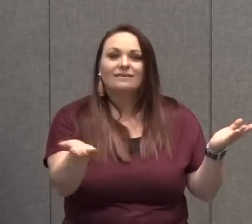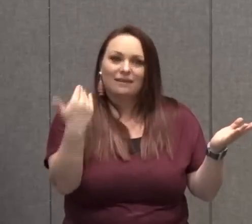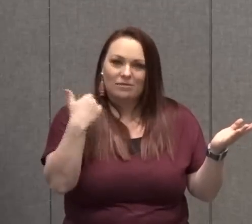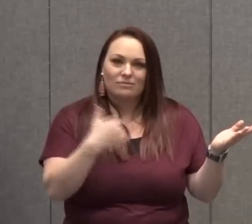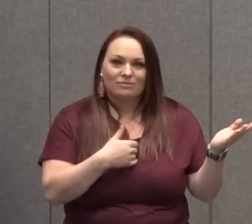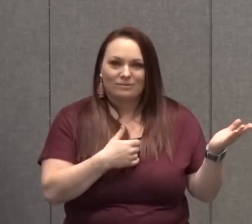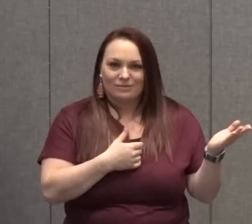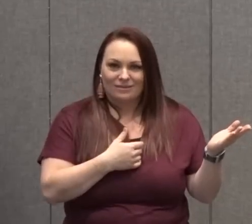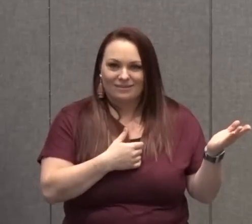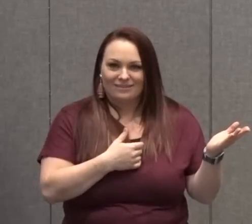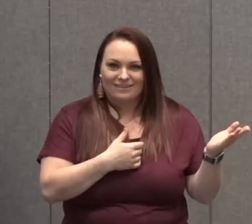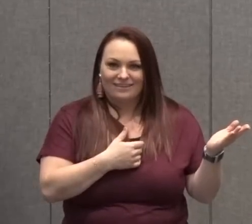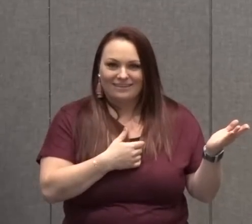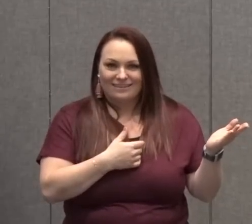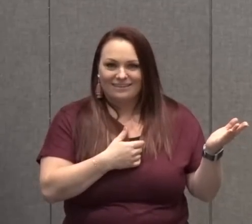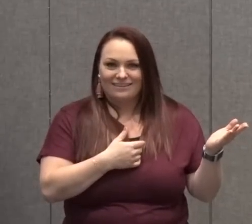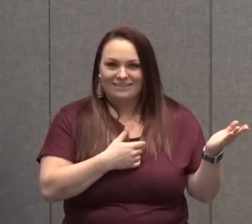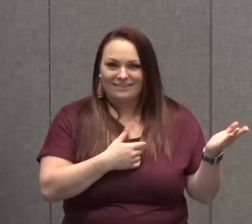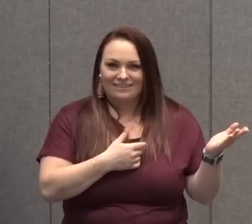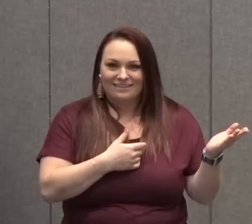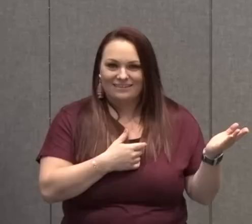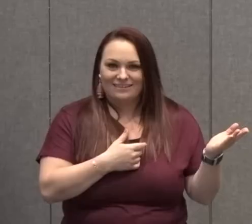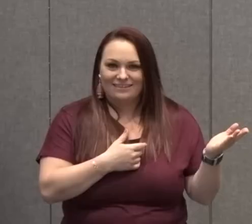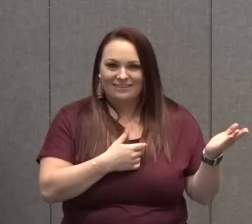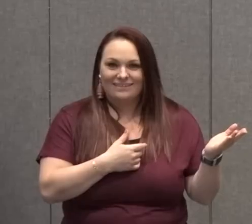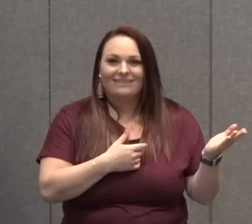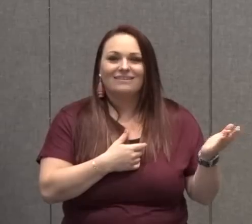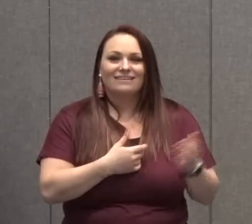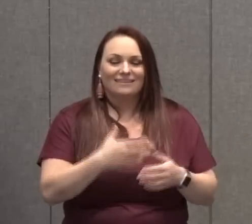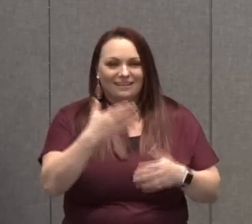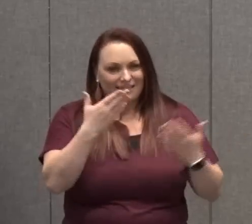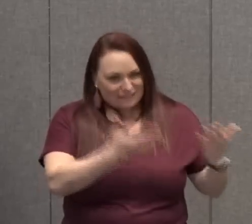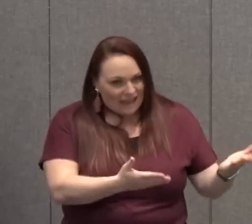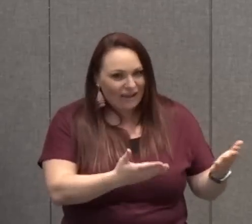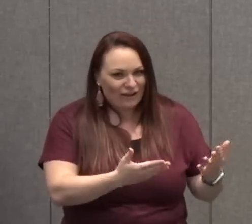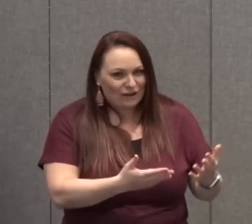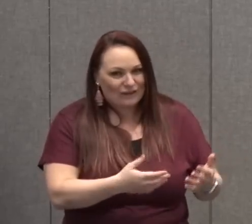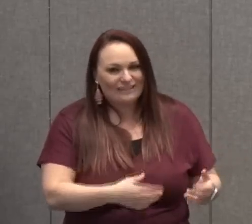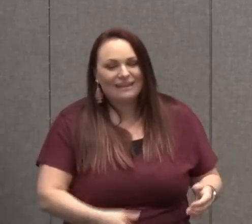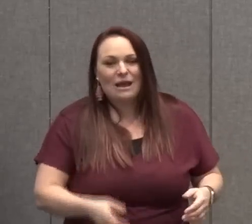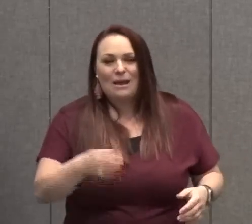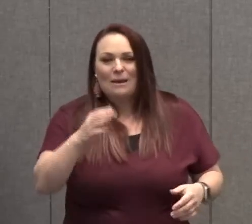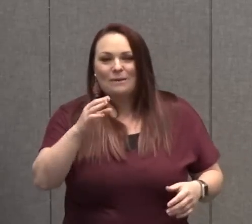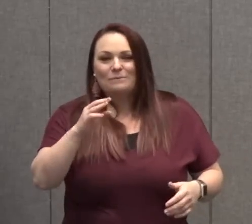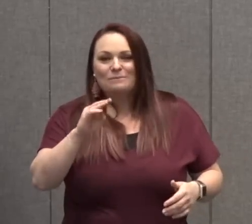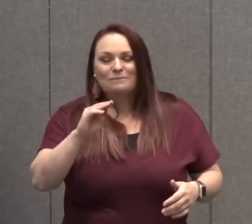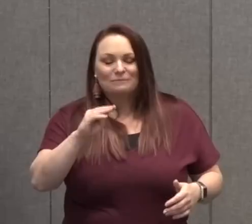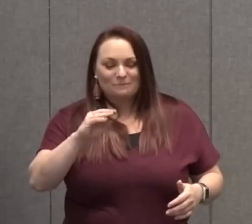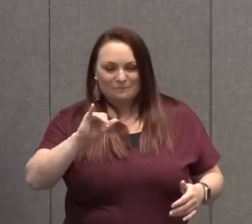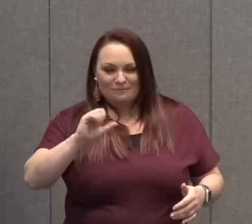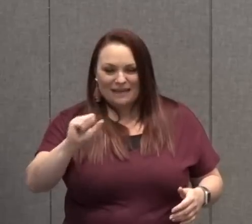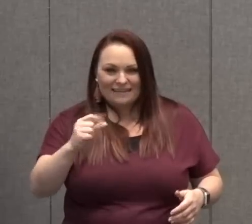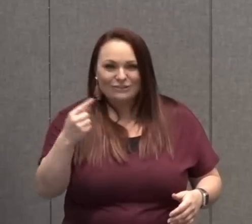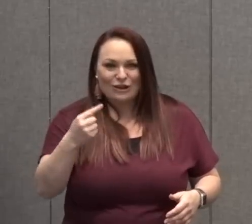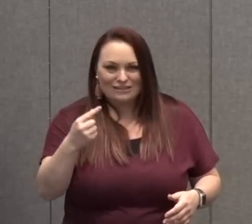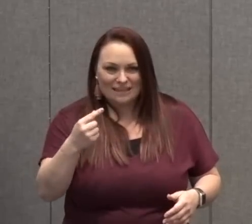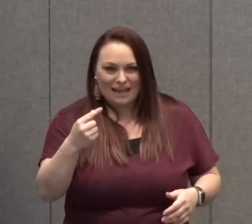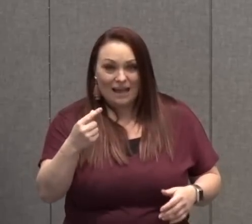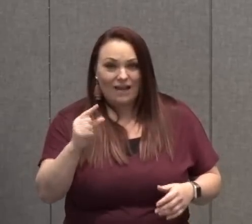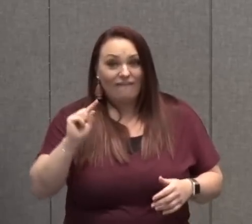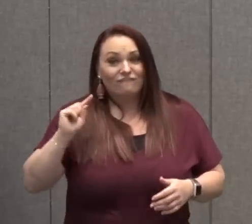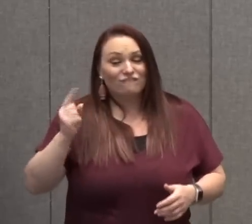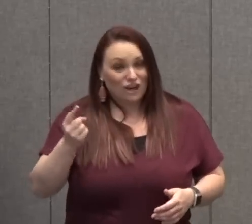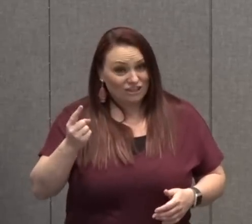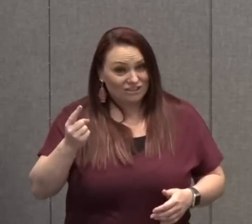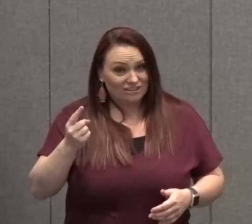one last time rock, paper, scissors, shoot and there it is Ms. Garcia you will get to go first you get to